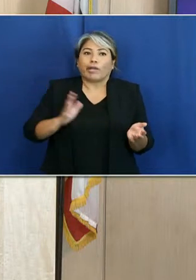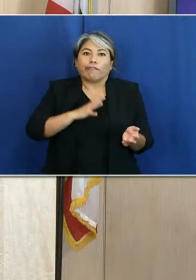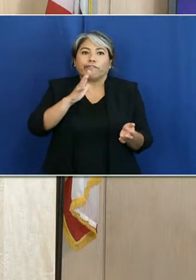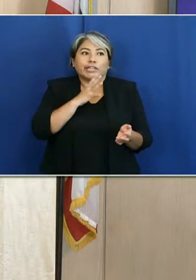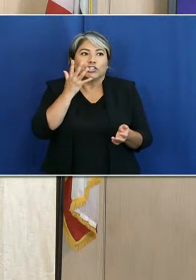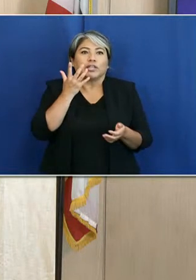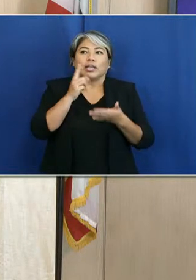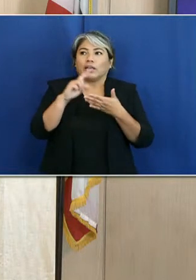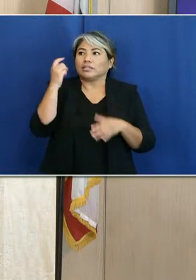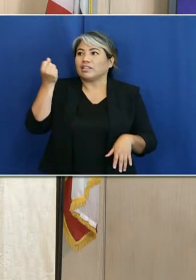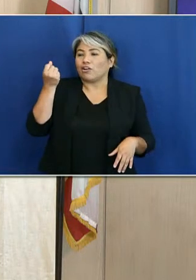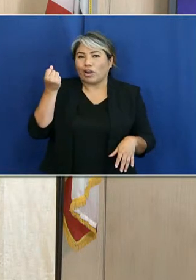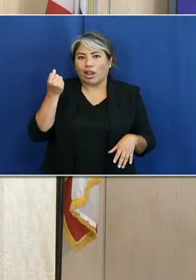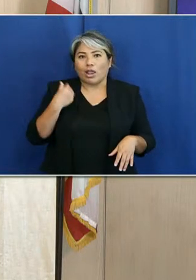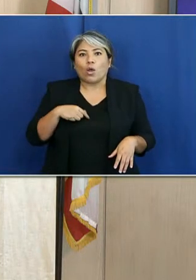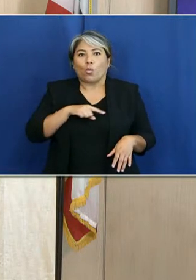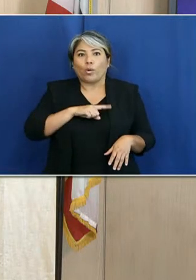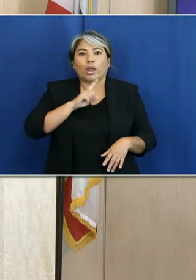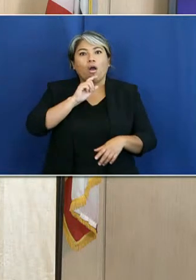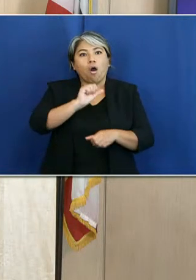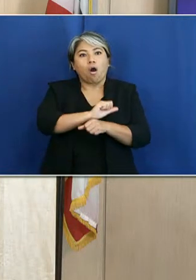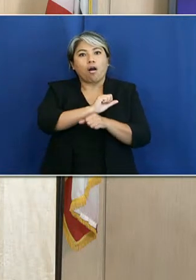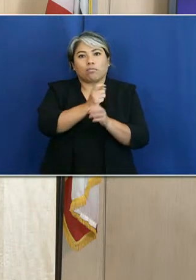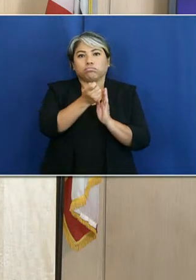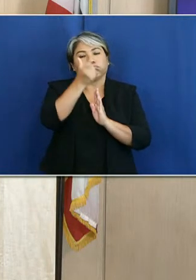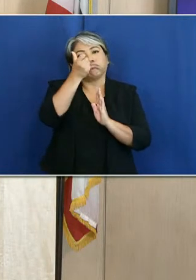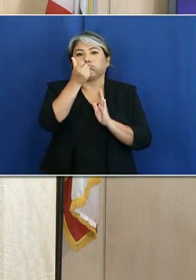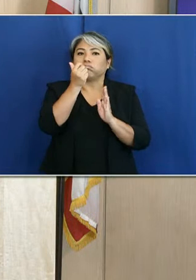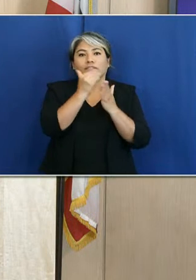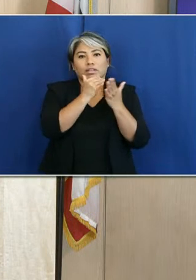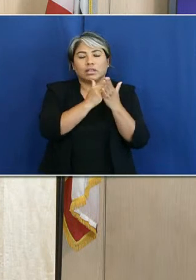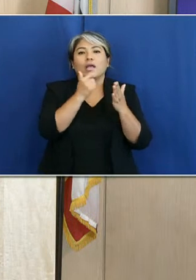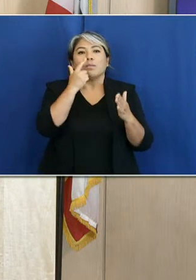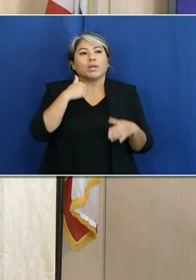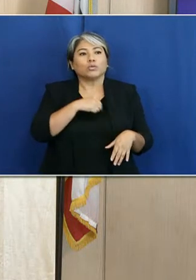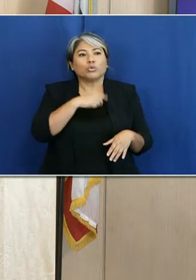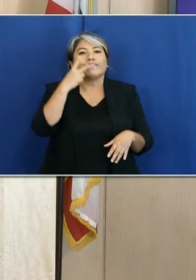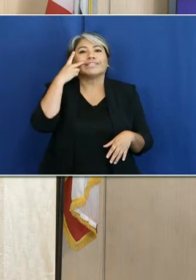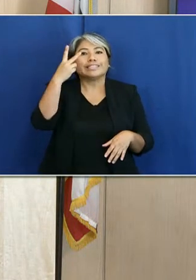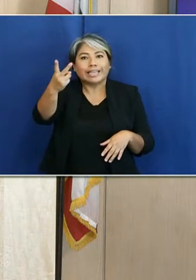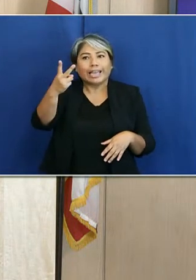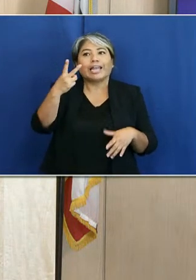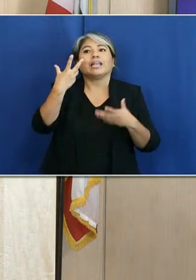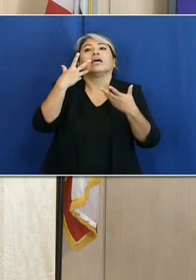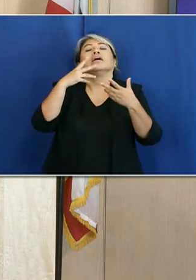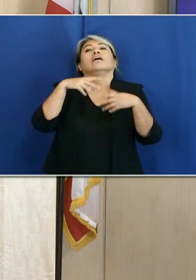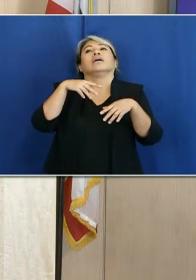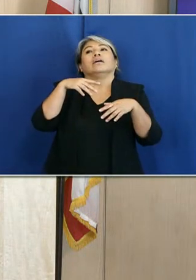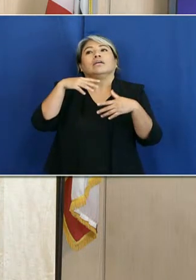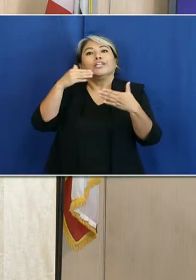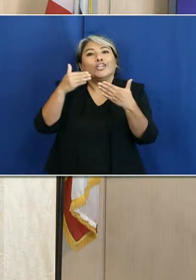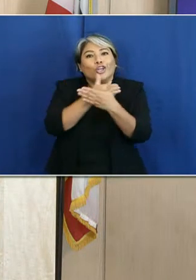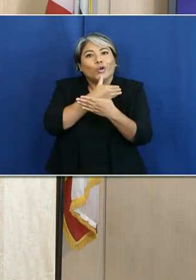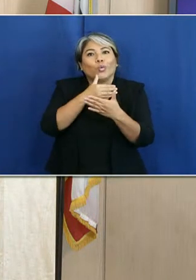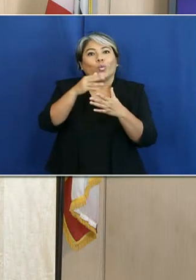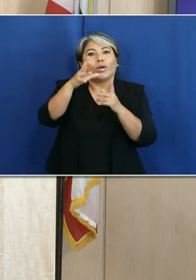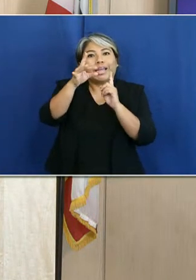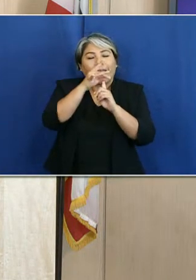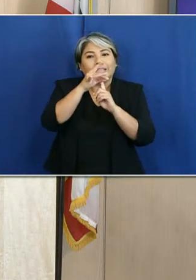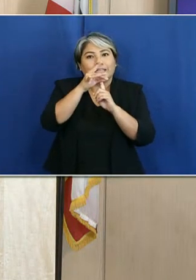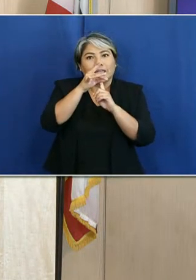as of Saturday, we are off the list because we have seen our numbers, our new